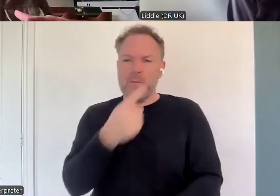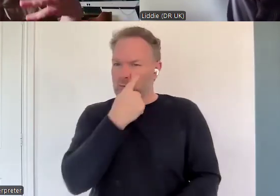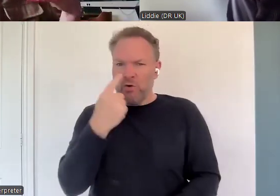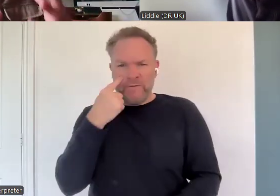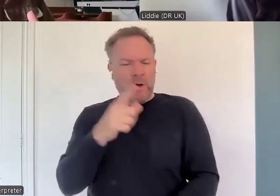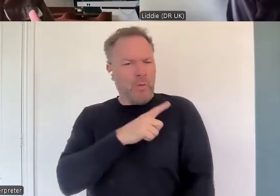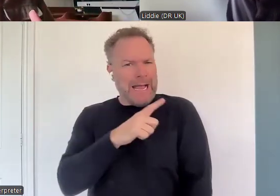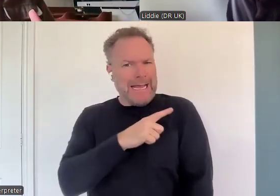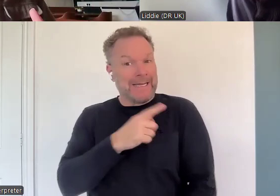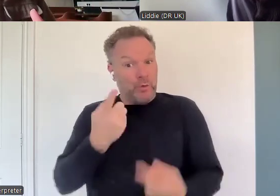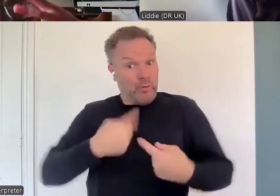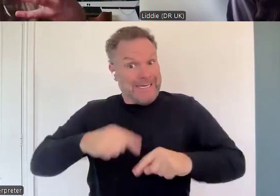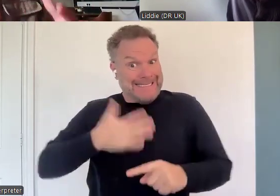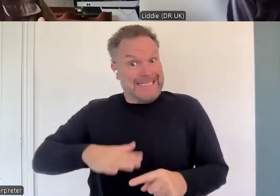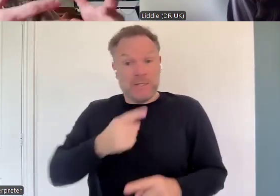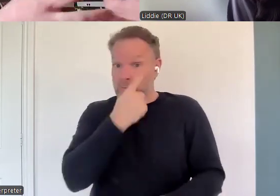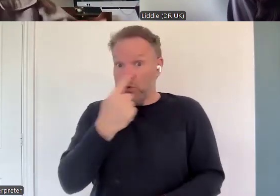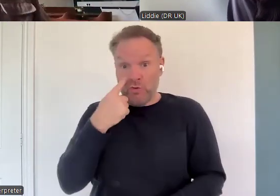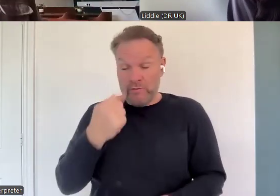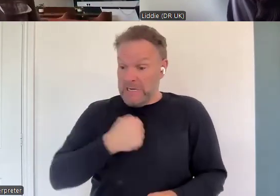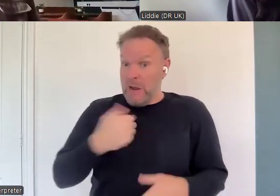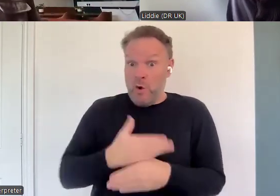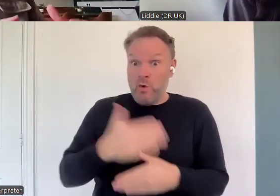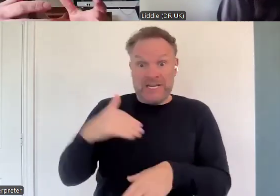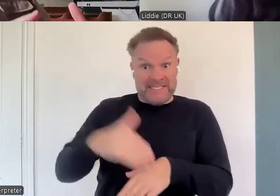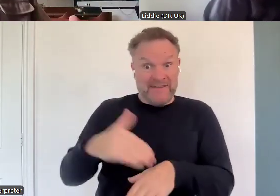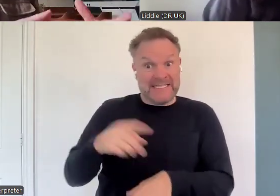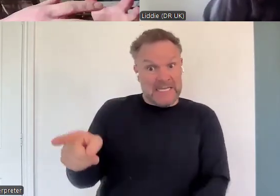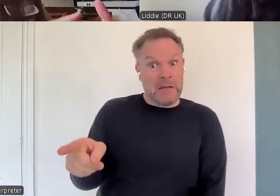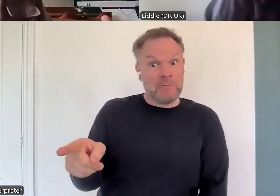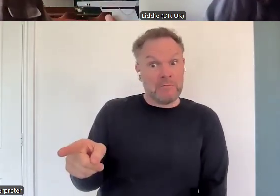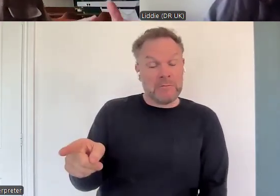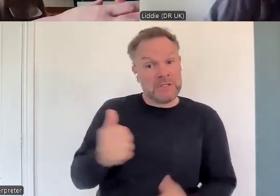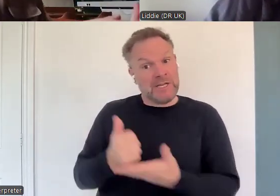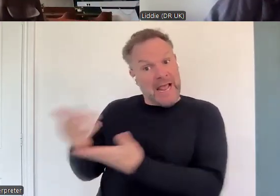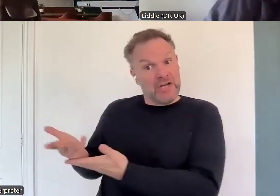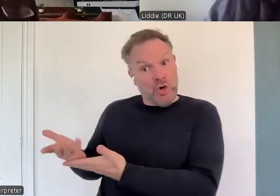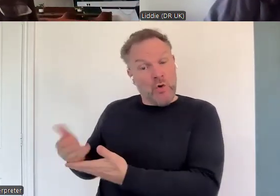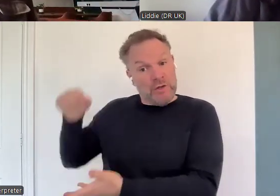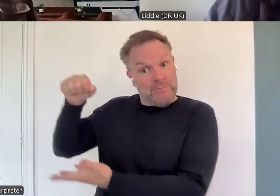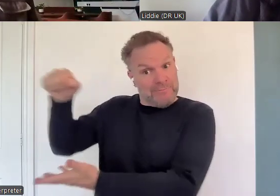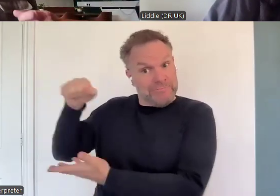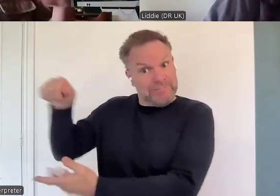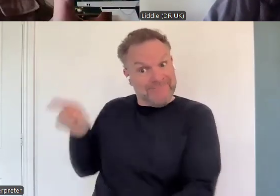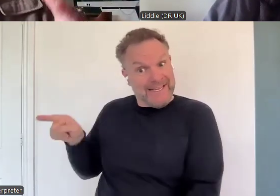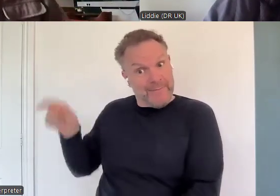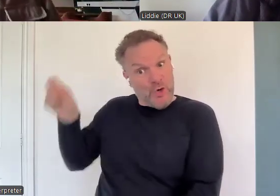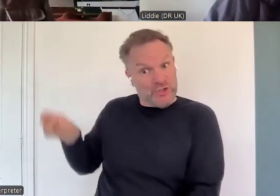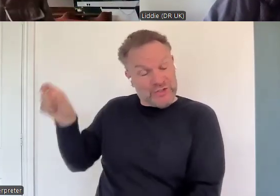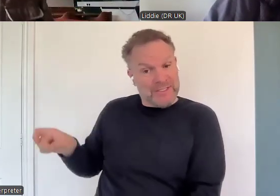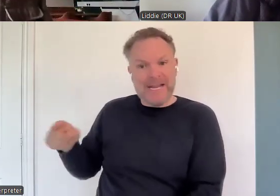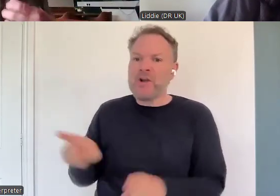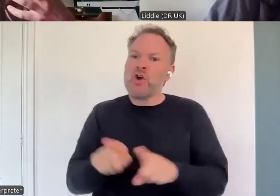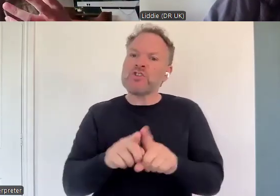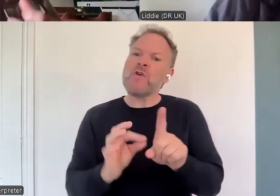often we need to prove that our work is having an impact for our funders, for our sponsors, for our partners, and